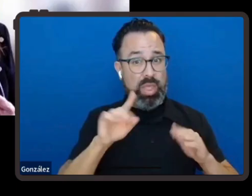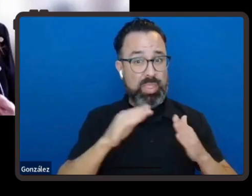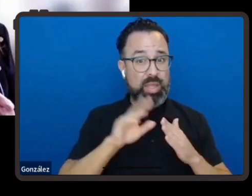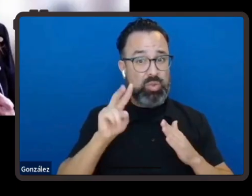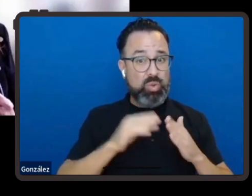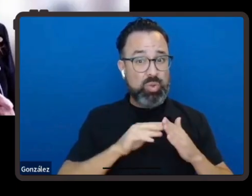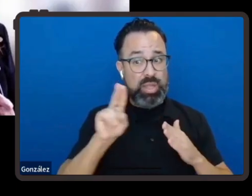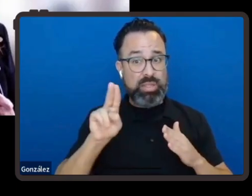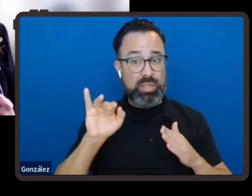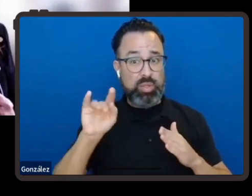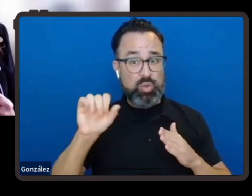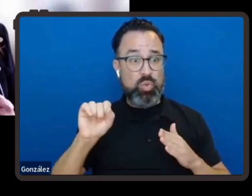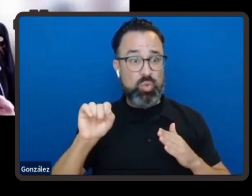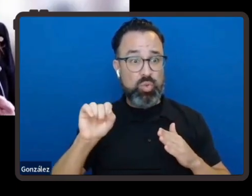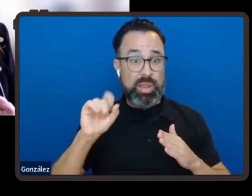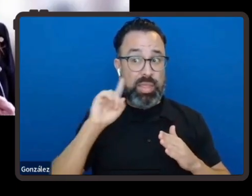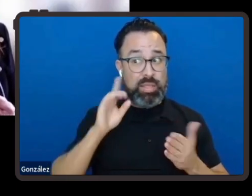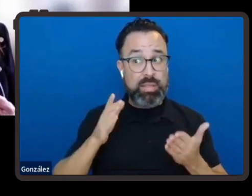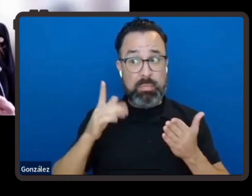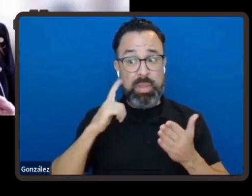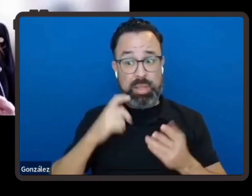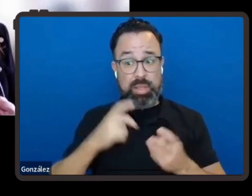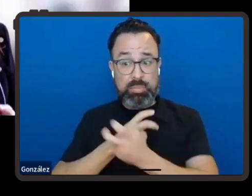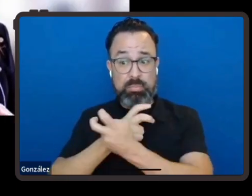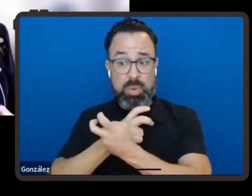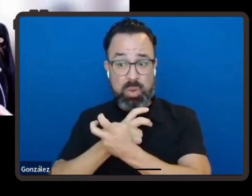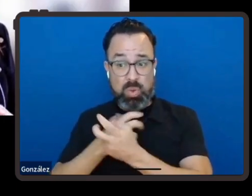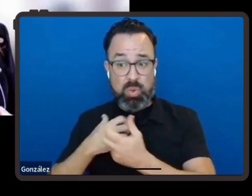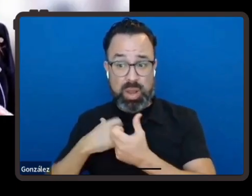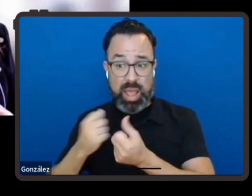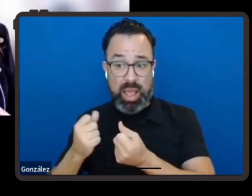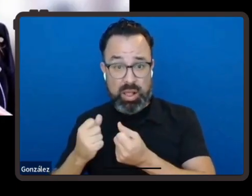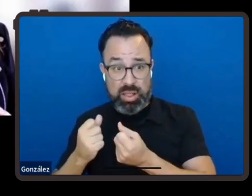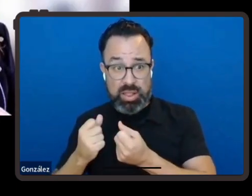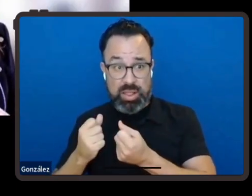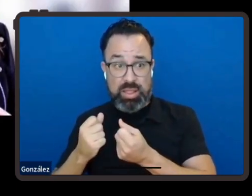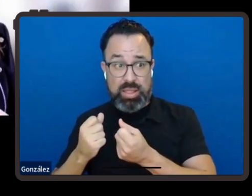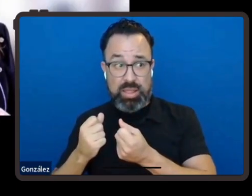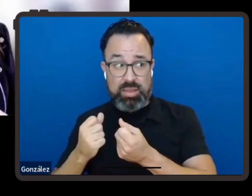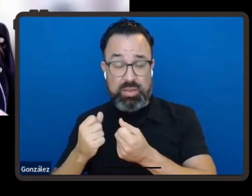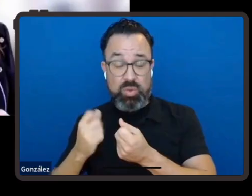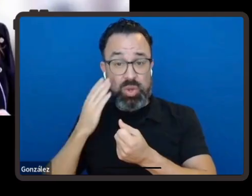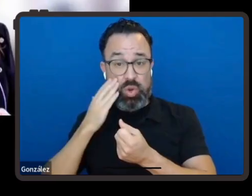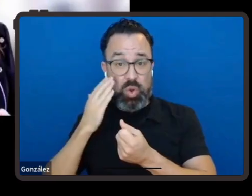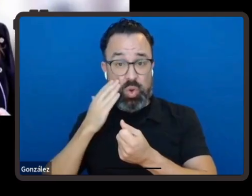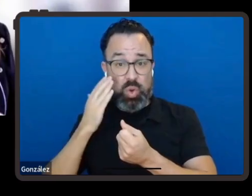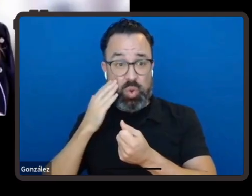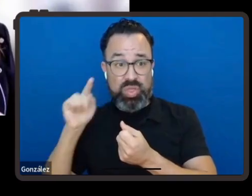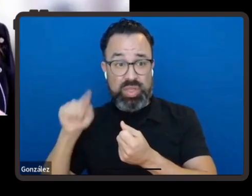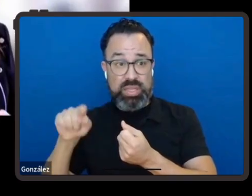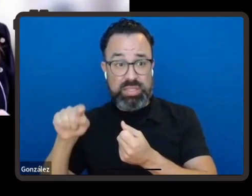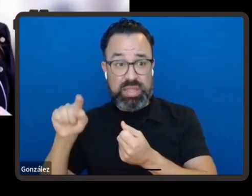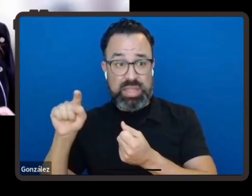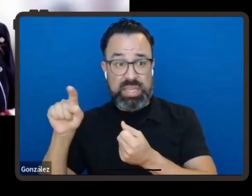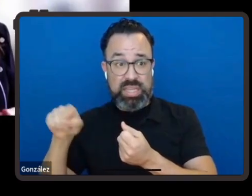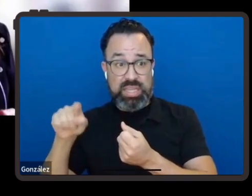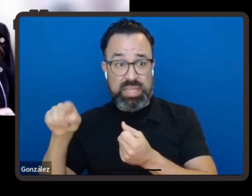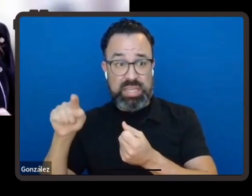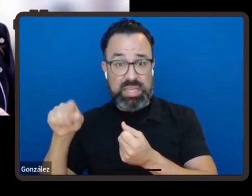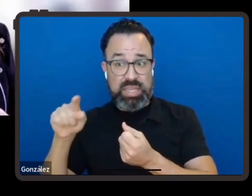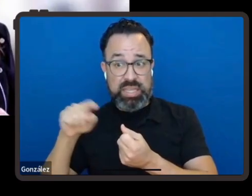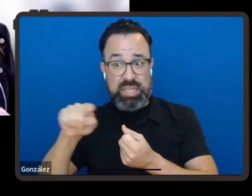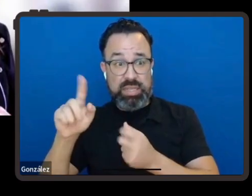bone health, it's because of we do know that the individuals with charge are at